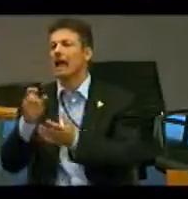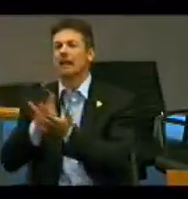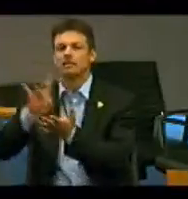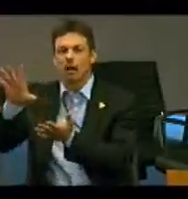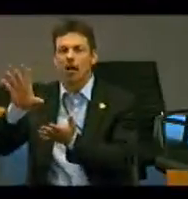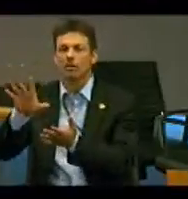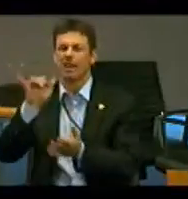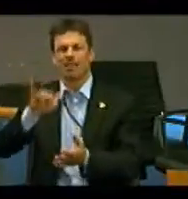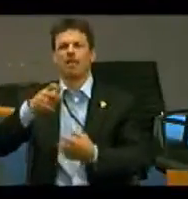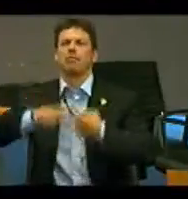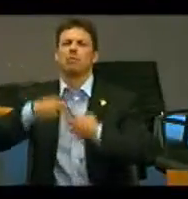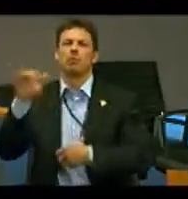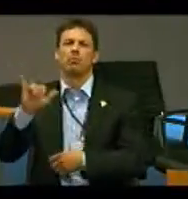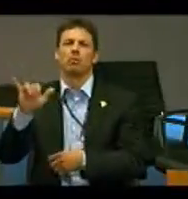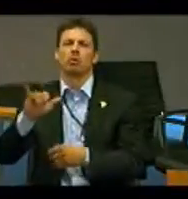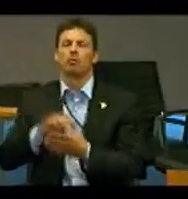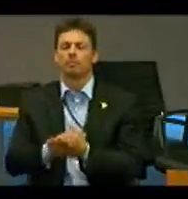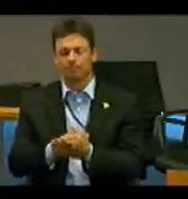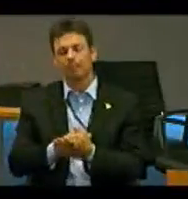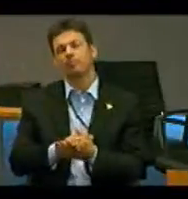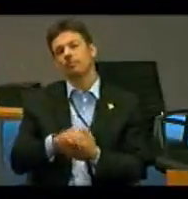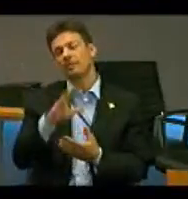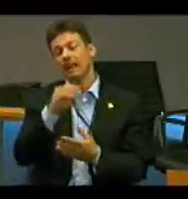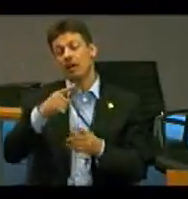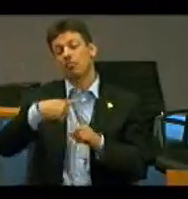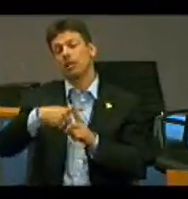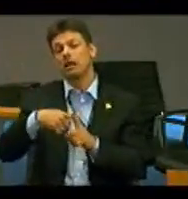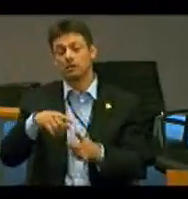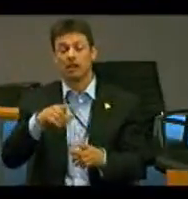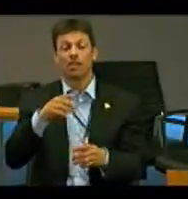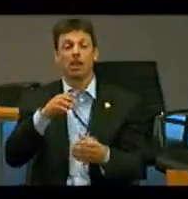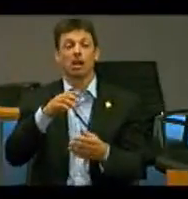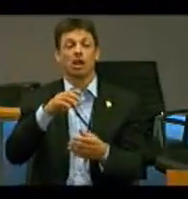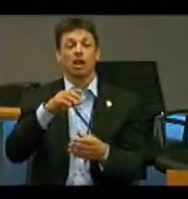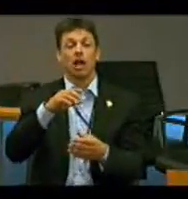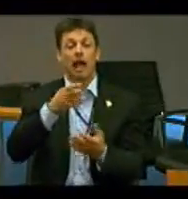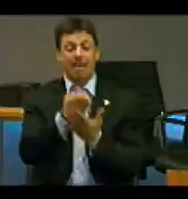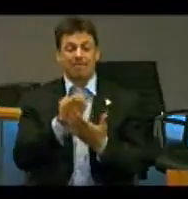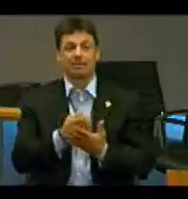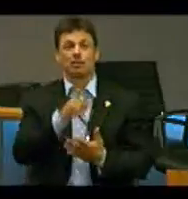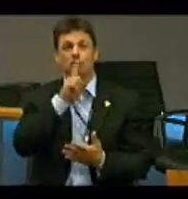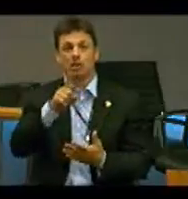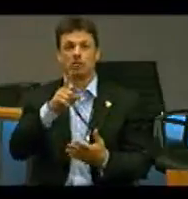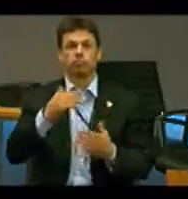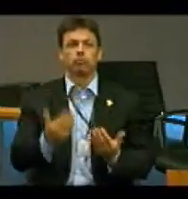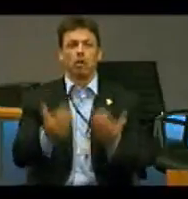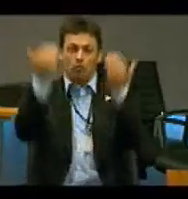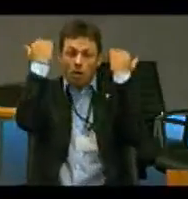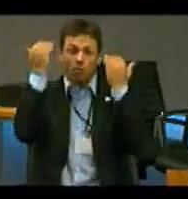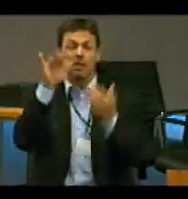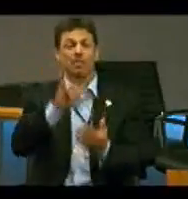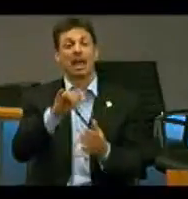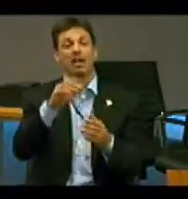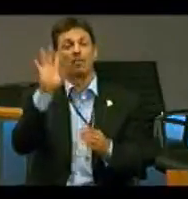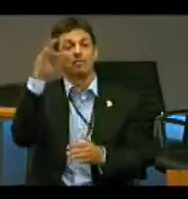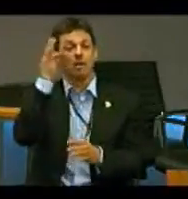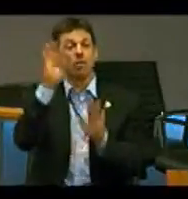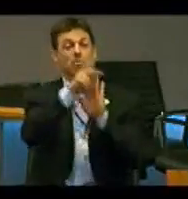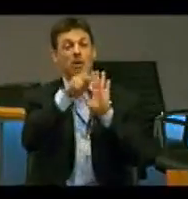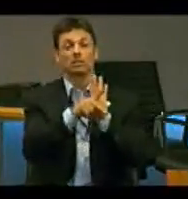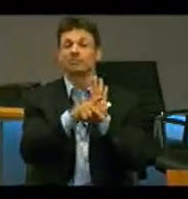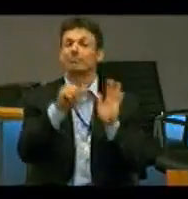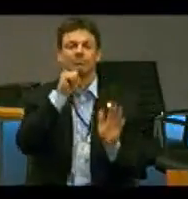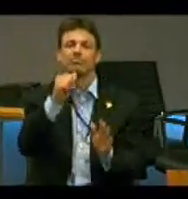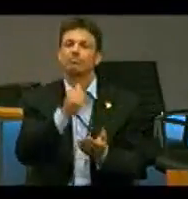too. Alas, the evidence is overwhelming that federal policies don't help, that the enforcement activities